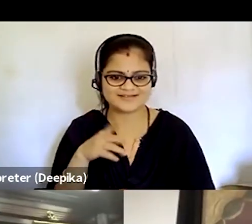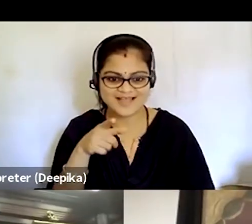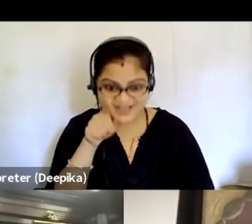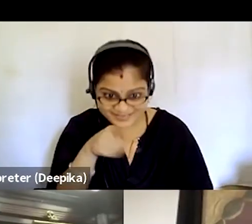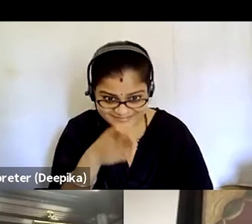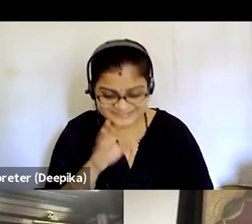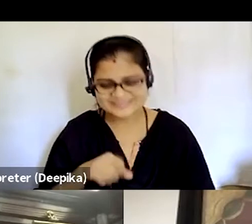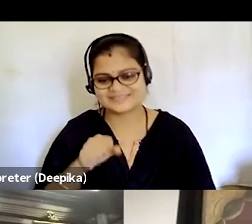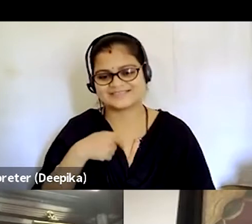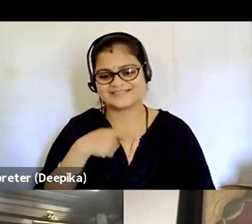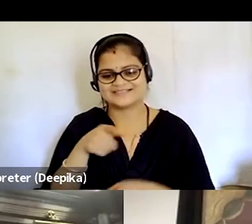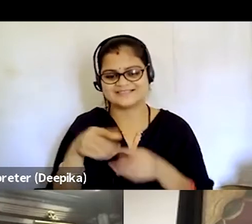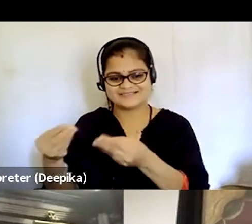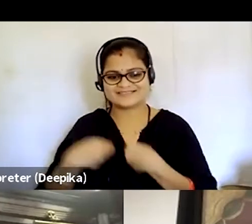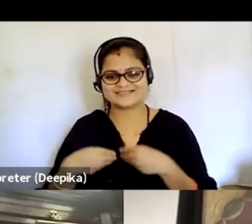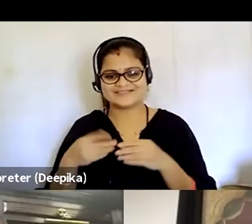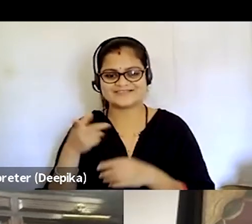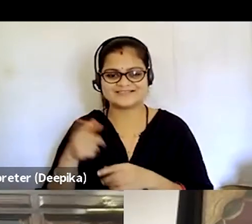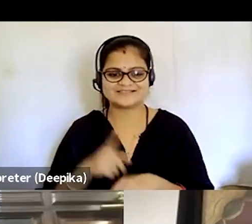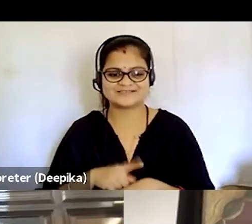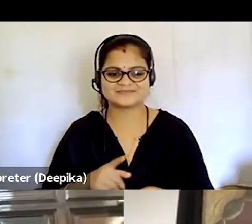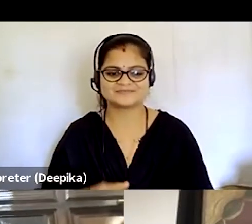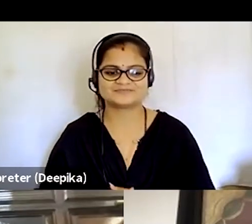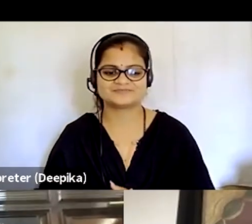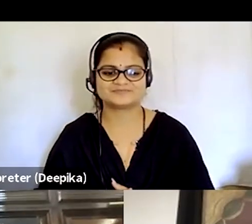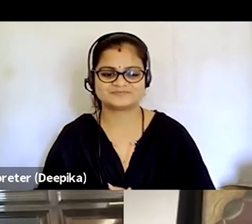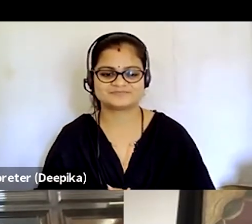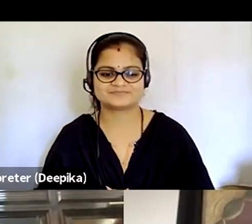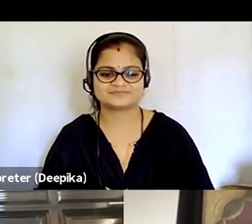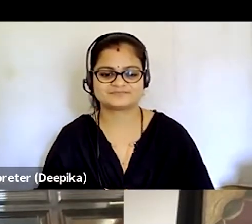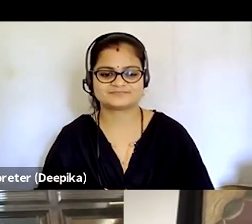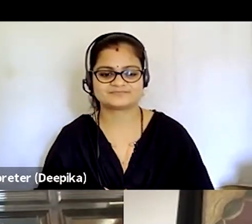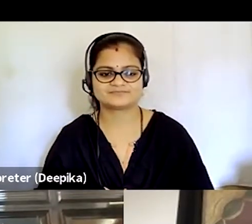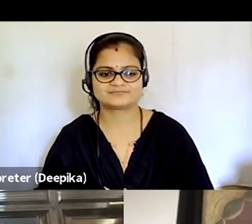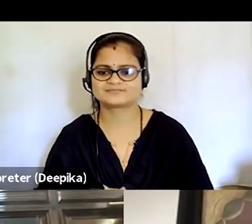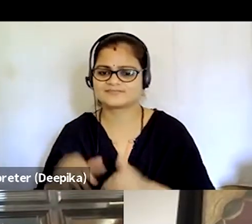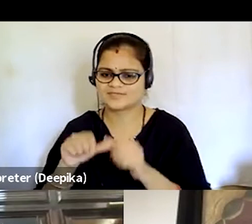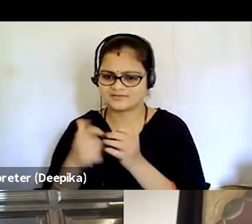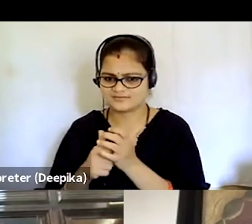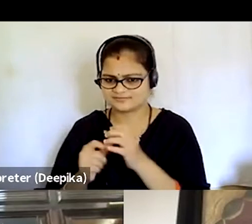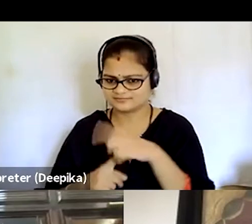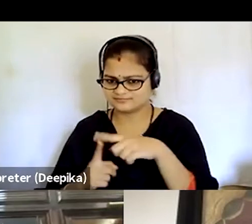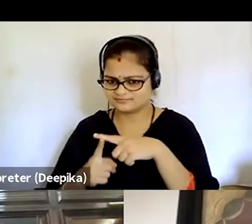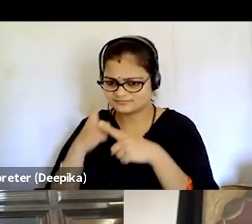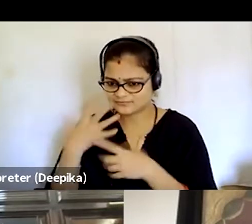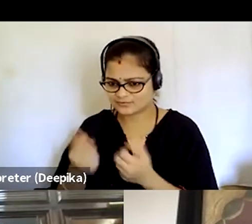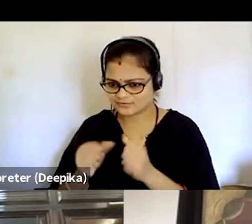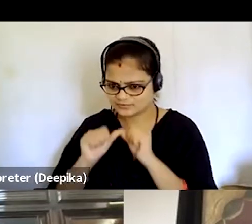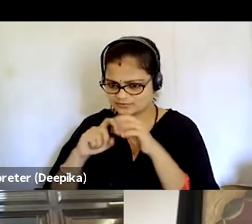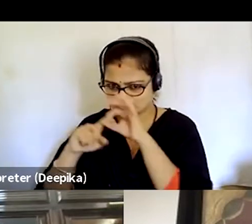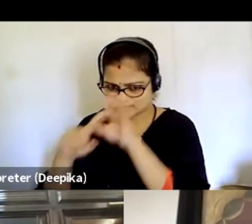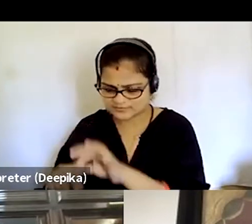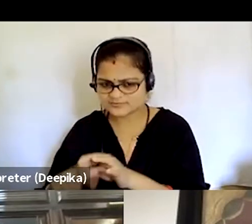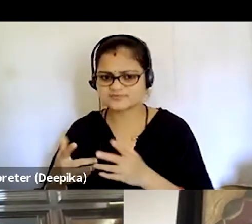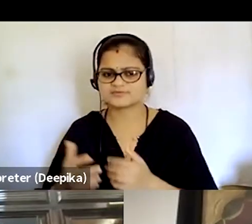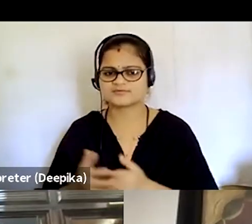one. Okay. Oh, that's lovely. Yes. Yeah. Aarti, I wanted to ask you, B Flat